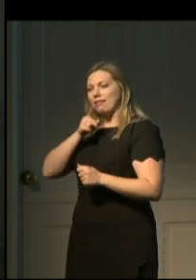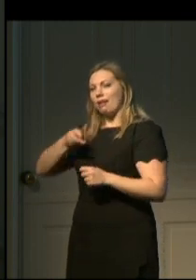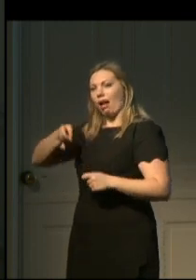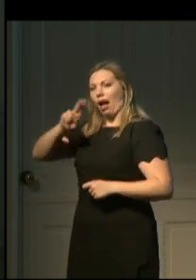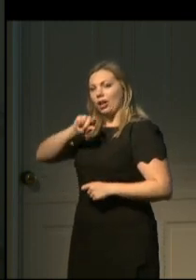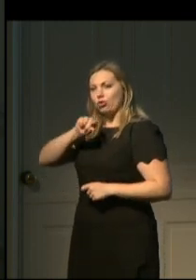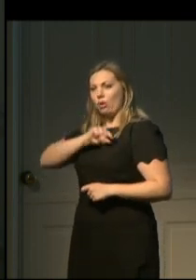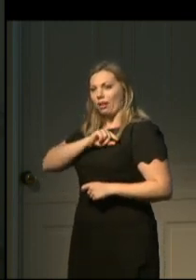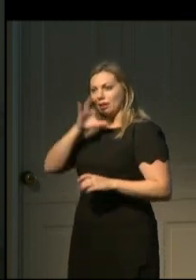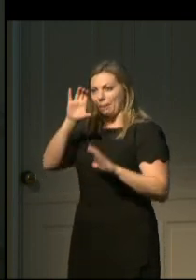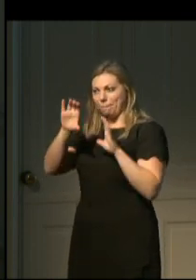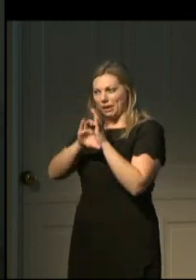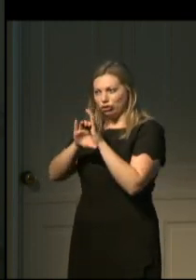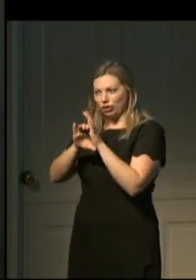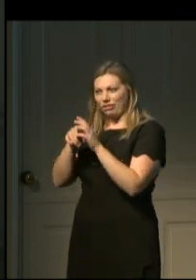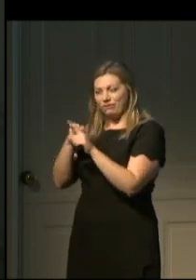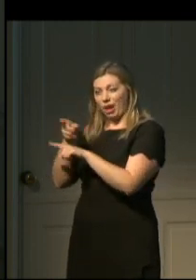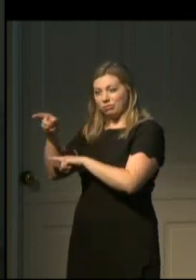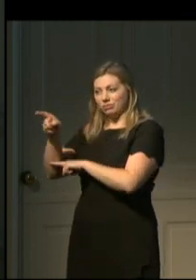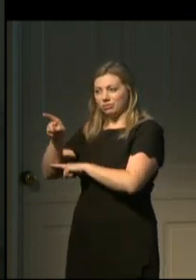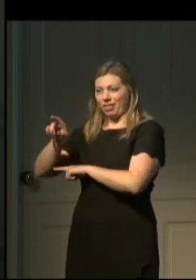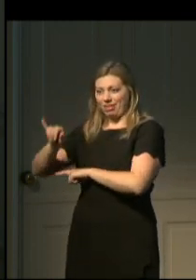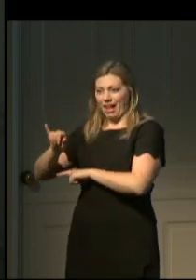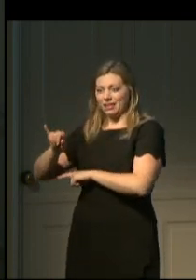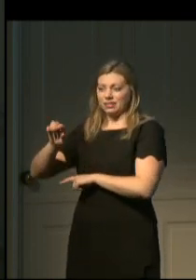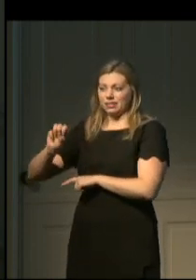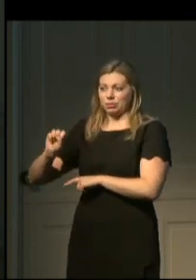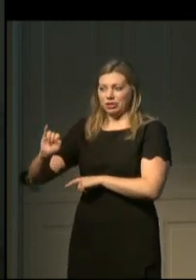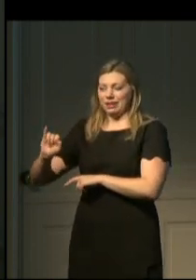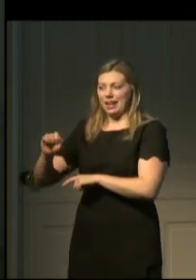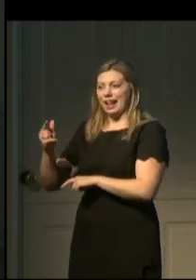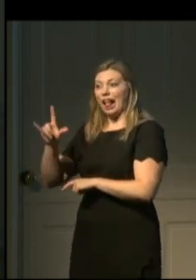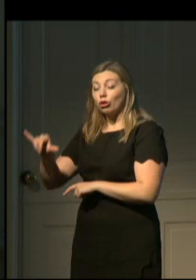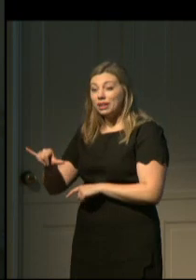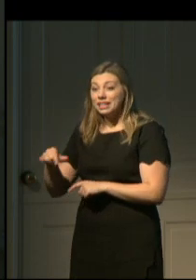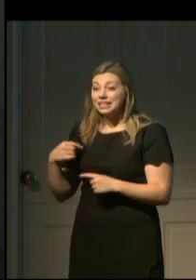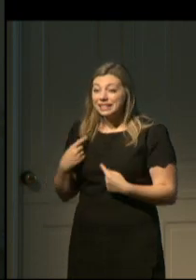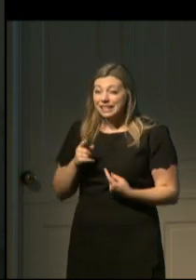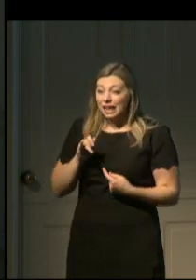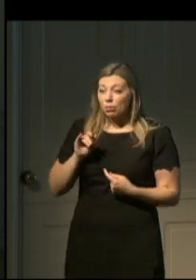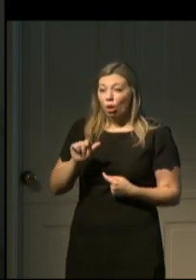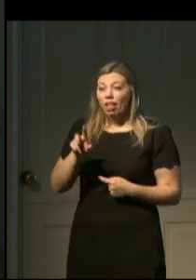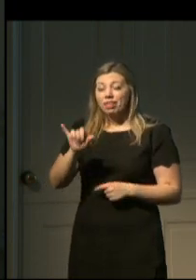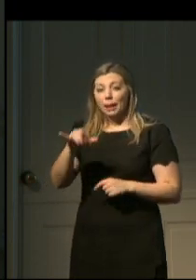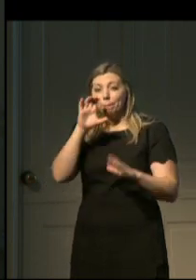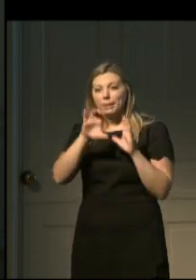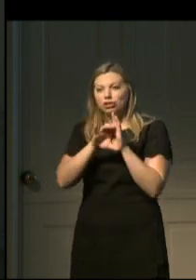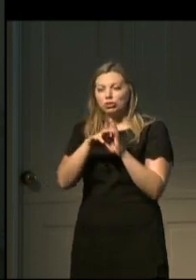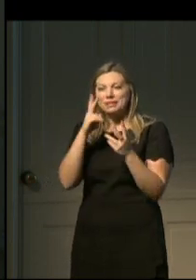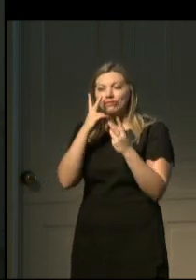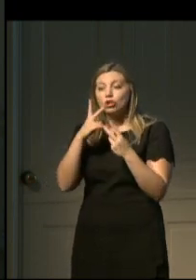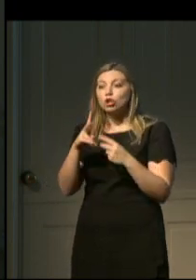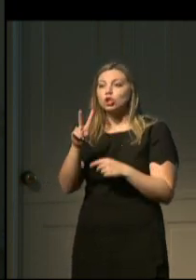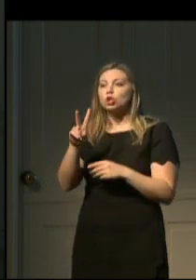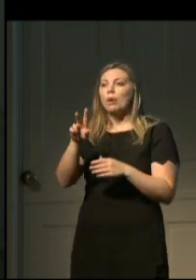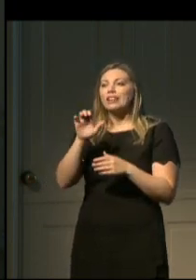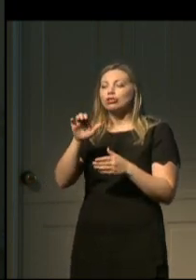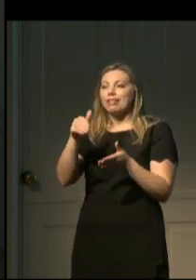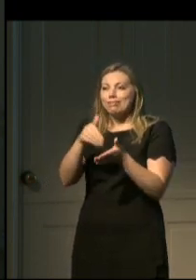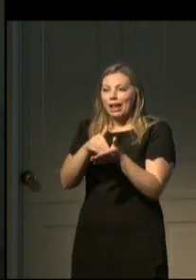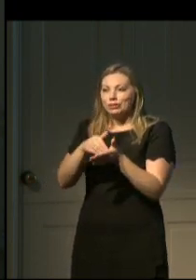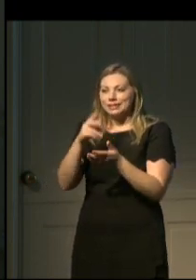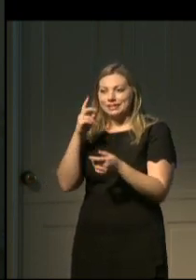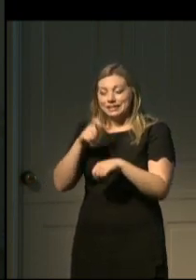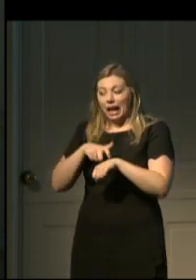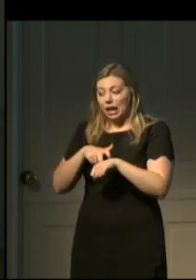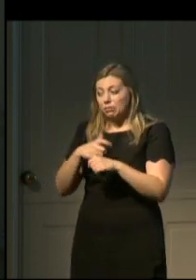Gallery. Since April, this new image has been viewed over 200,000 times, and it now appears in articles in